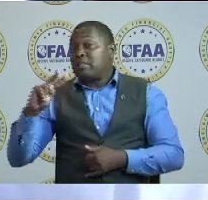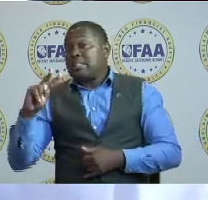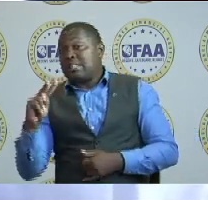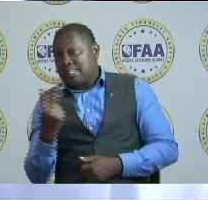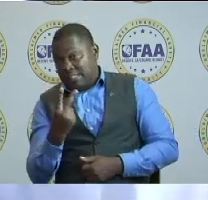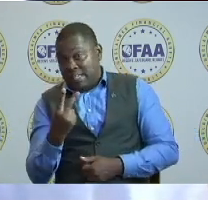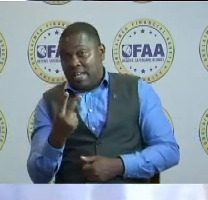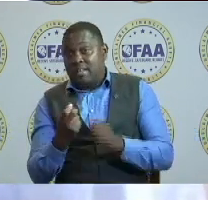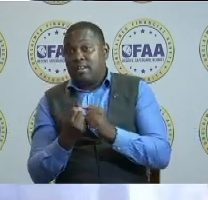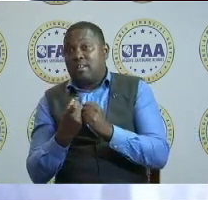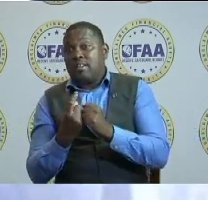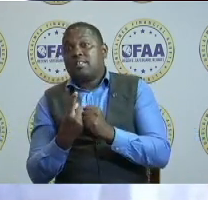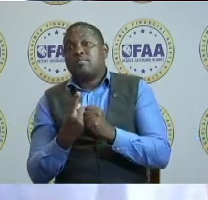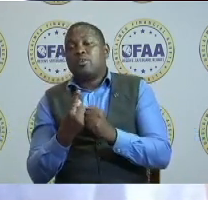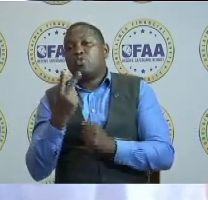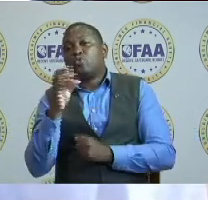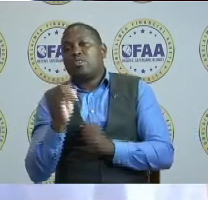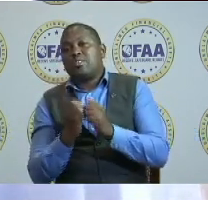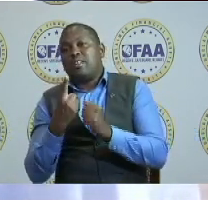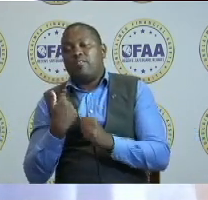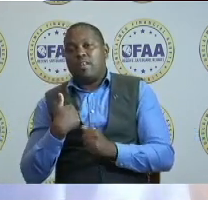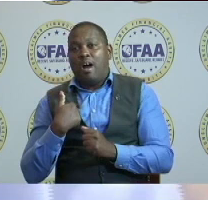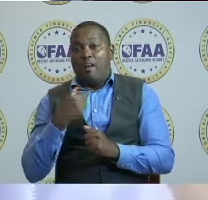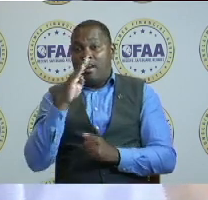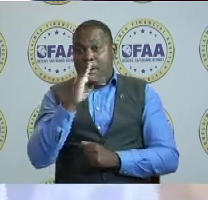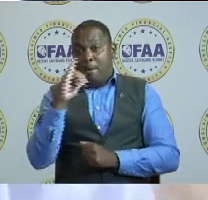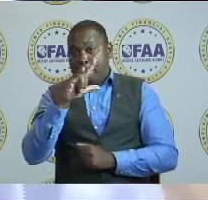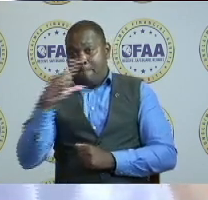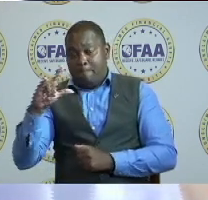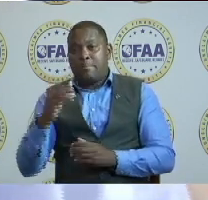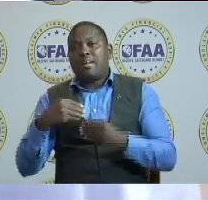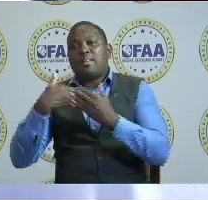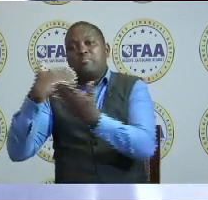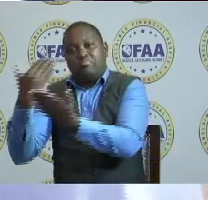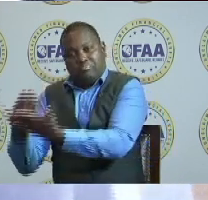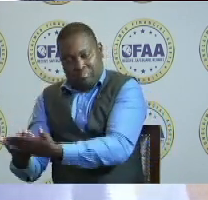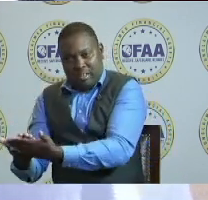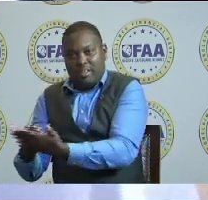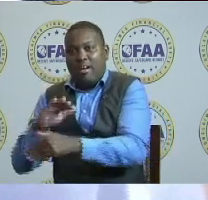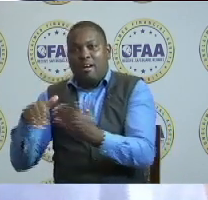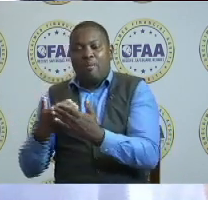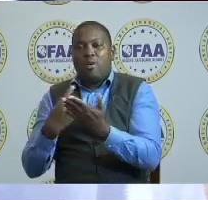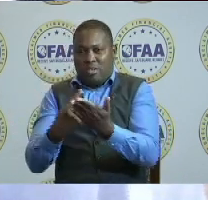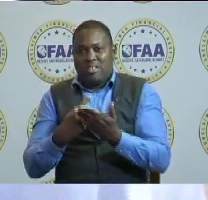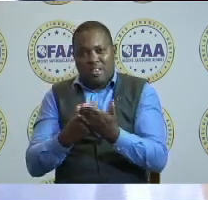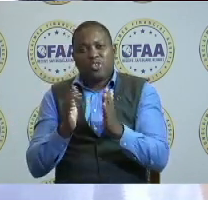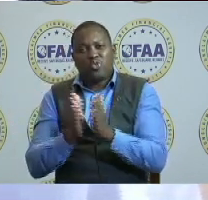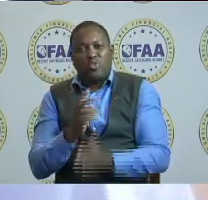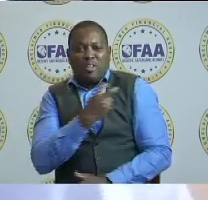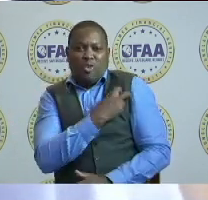December 2011, we had the bill that we subjected to a lot of discussions. I enjoyed those discussions with the consultants and